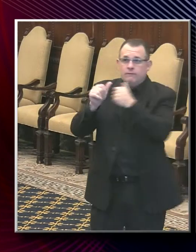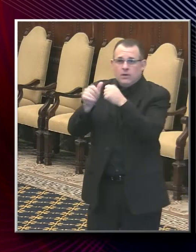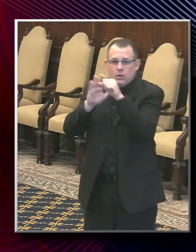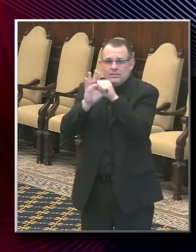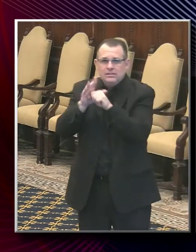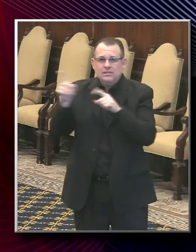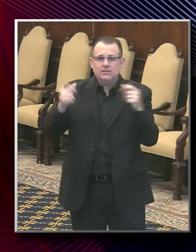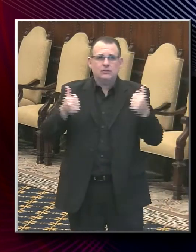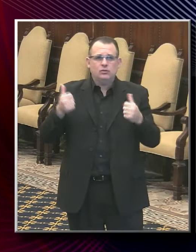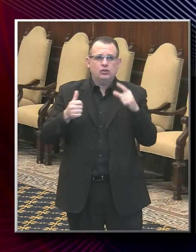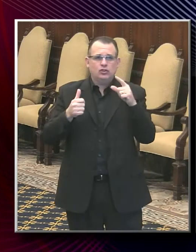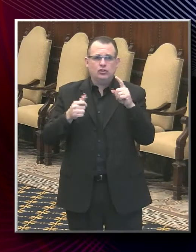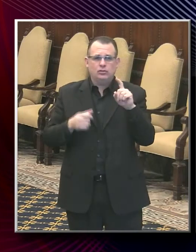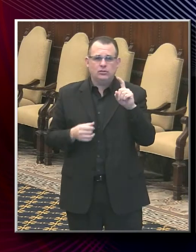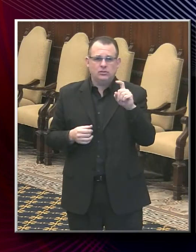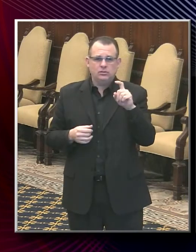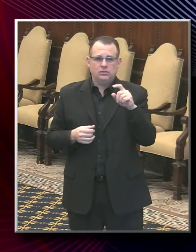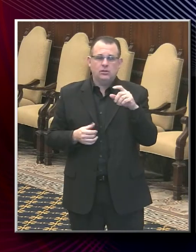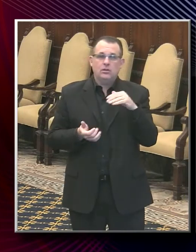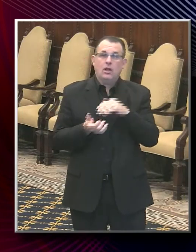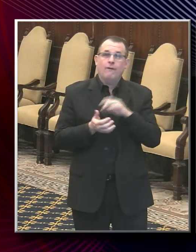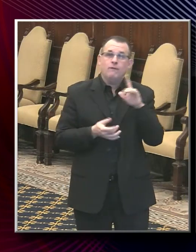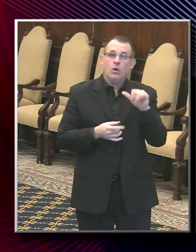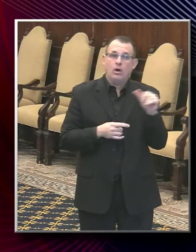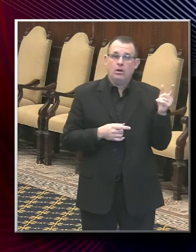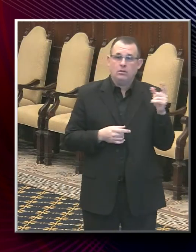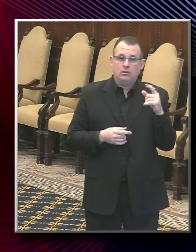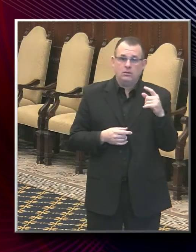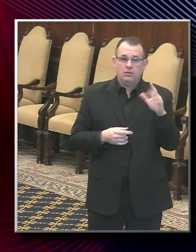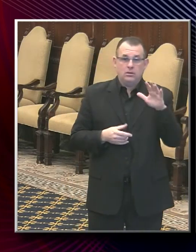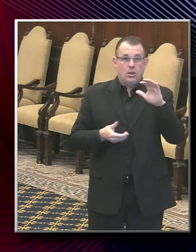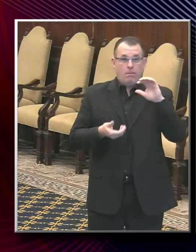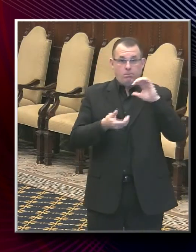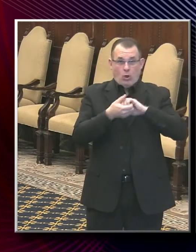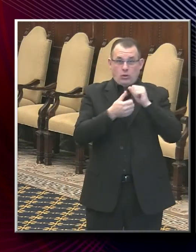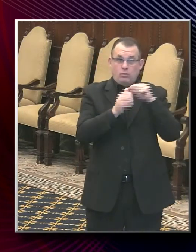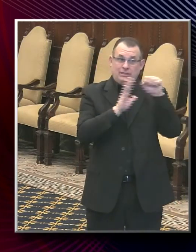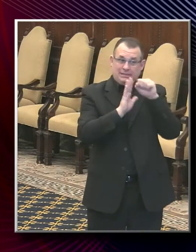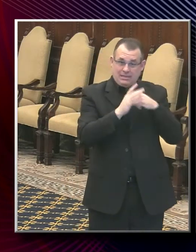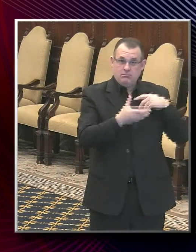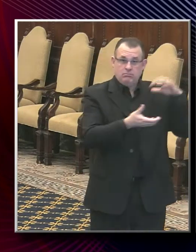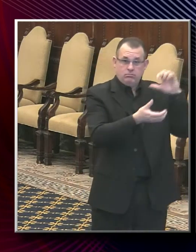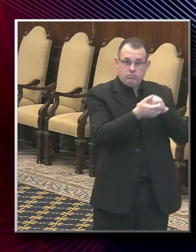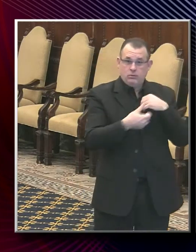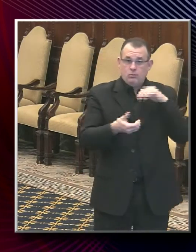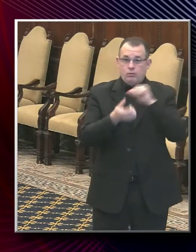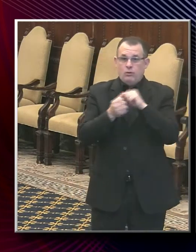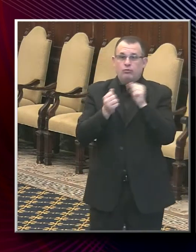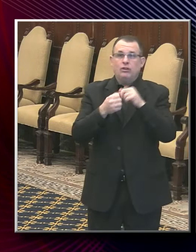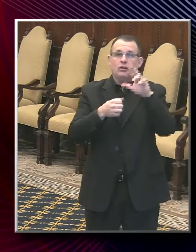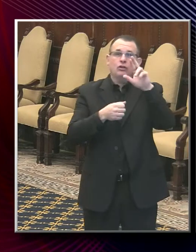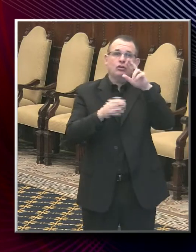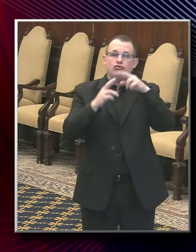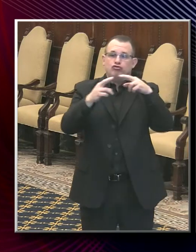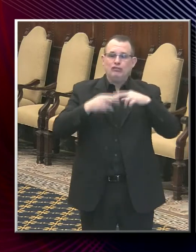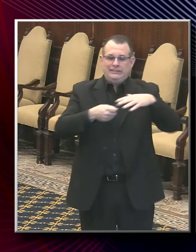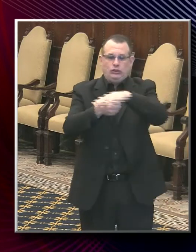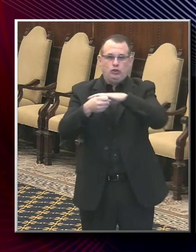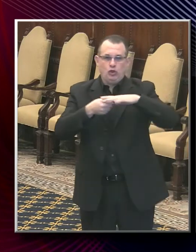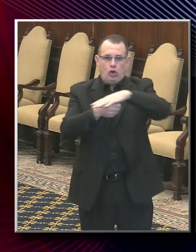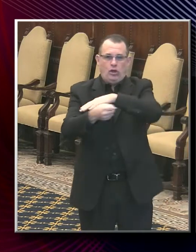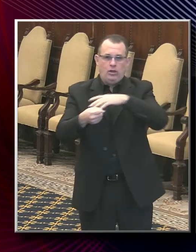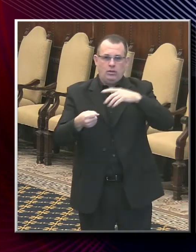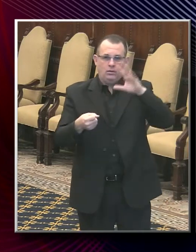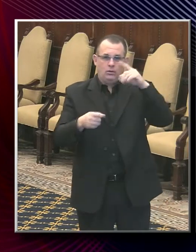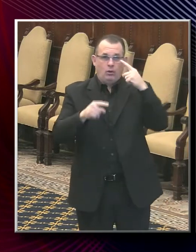No, we're going to be working with our partners at the state level and our partners at the regional level to see if we have the proper protections